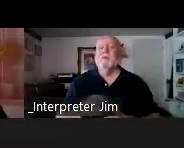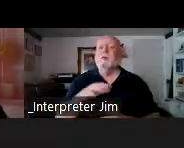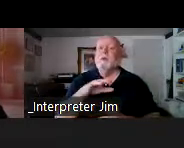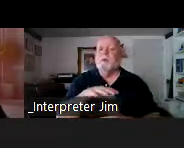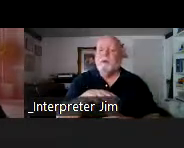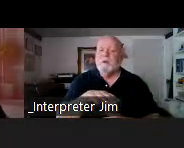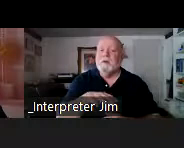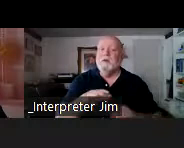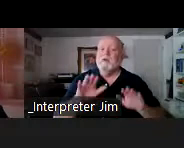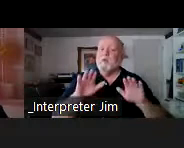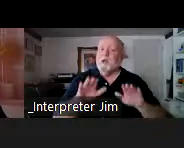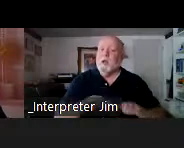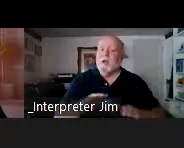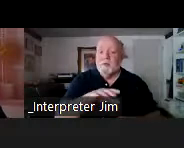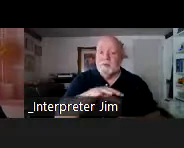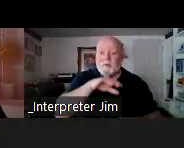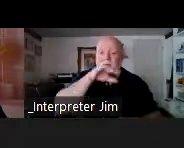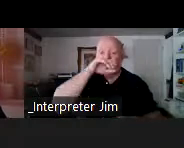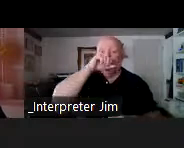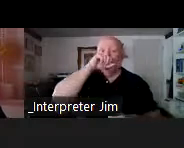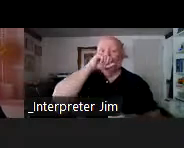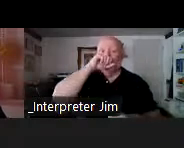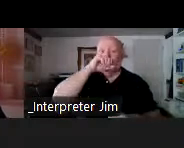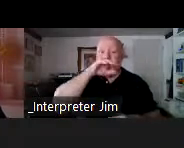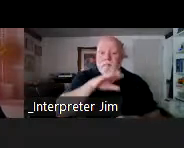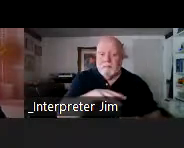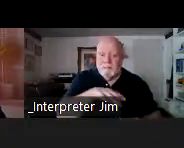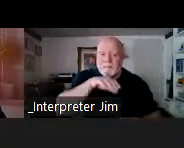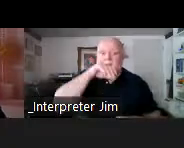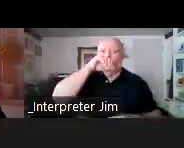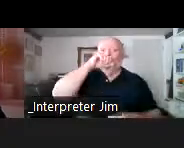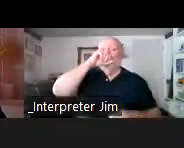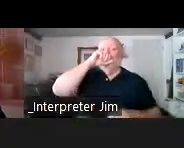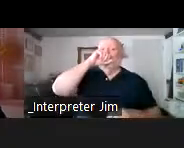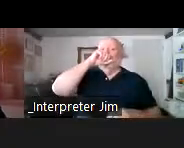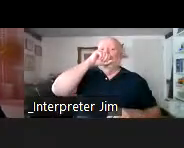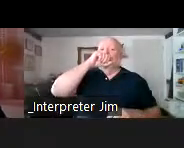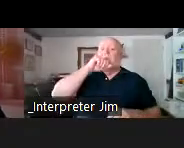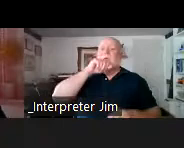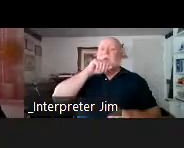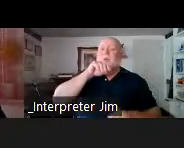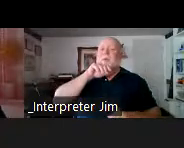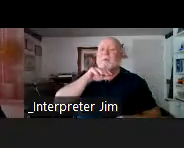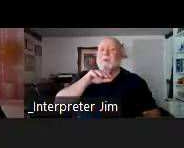Inhale, calm, inhaling once and inhaling again on the top of that big inhale, and then let go,